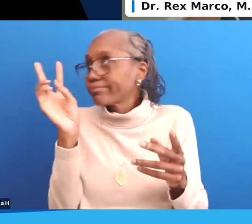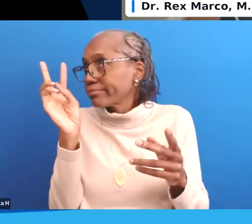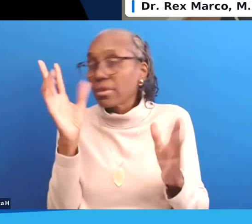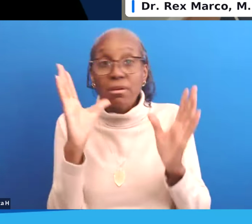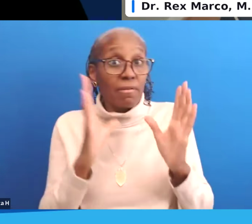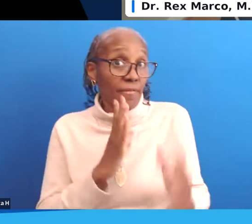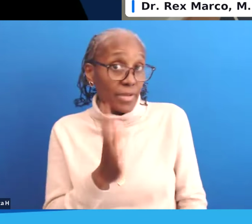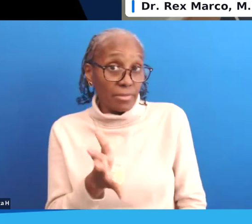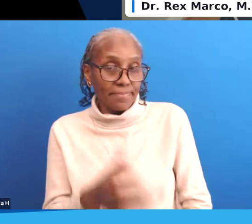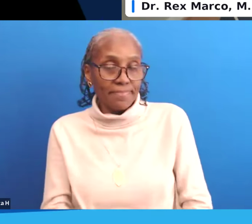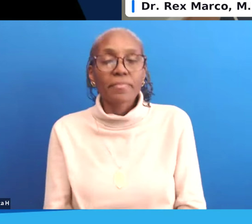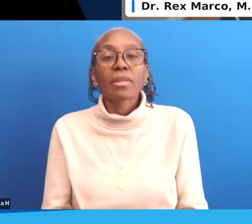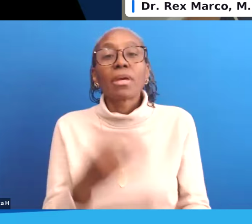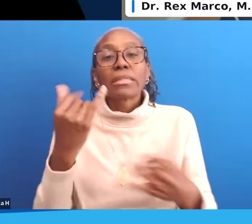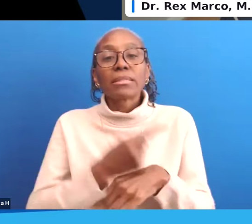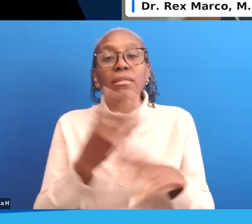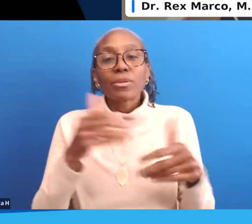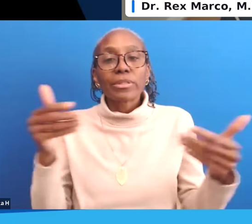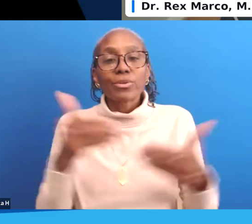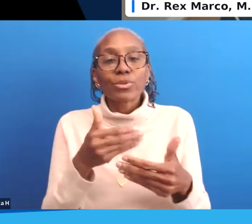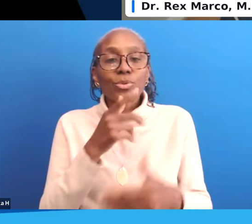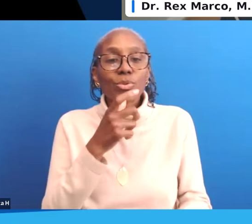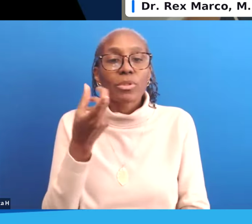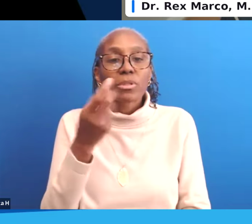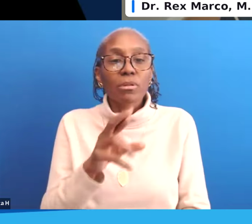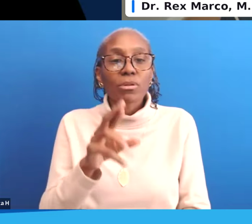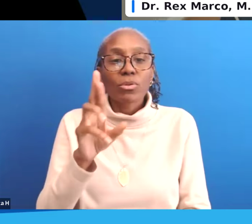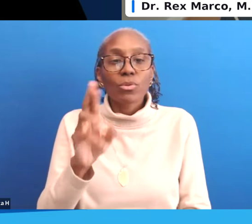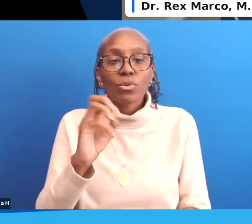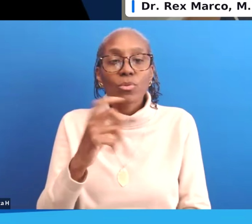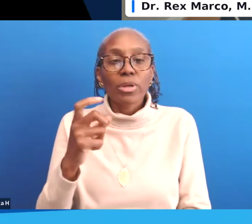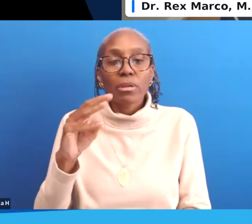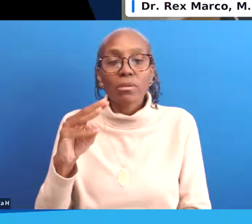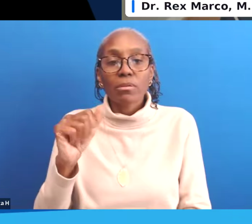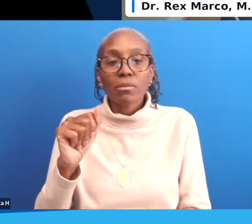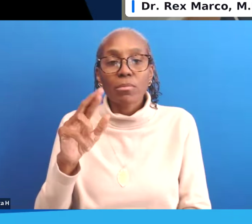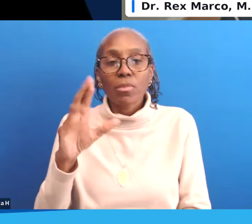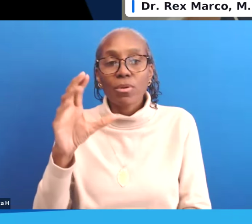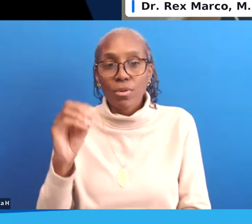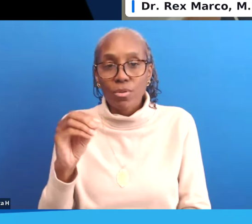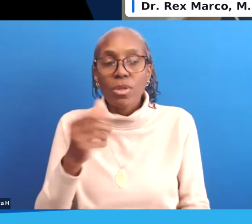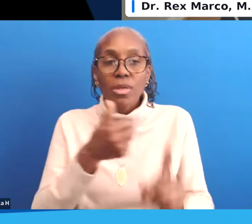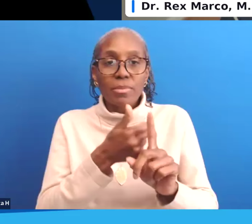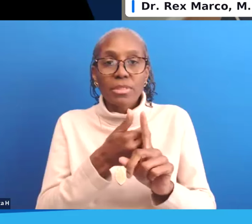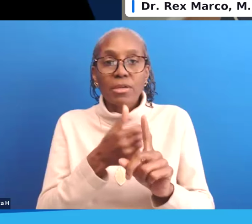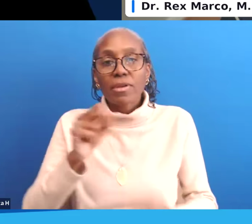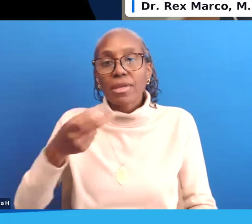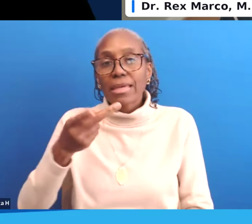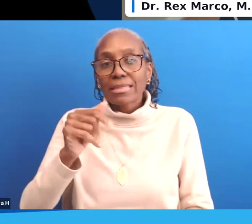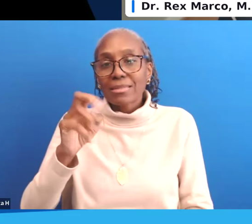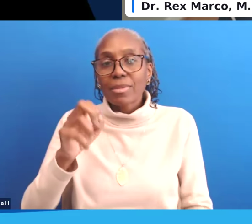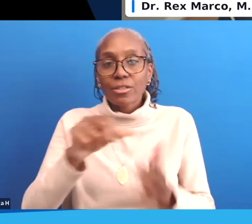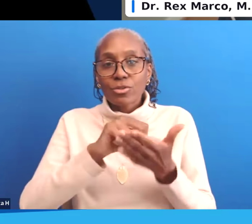away. But today I'd like to introduce Dr. Rex Marco, who is a spine